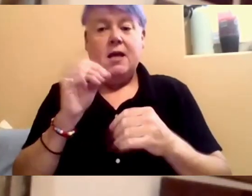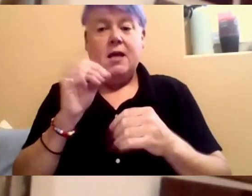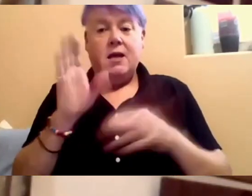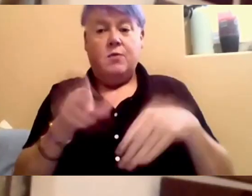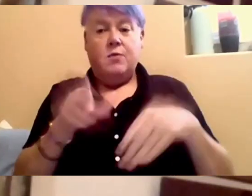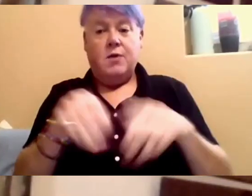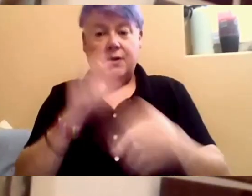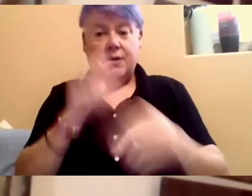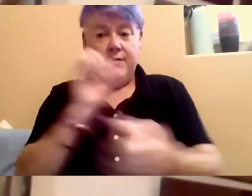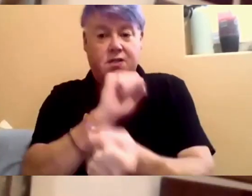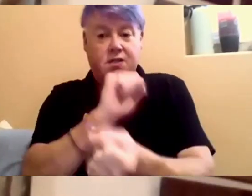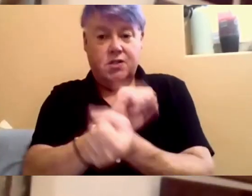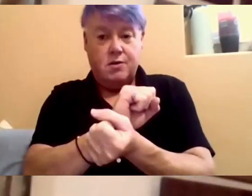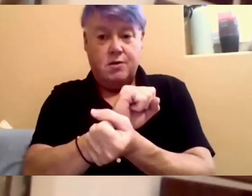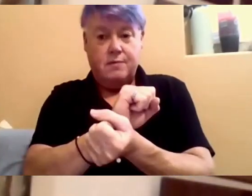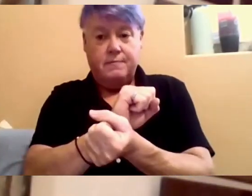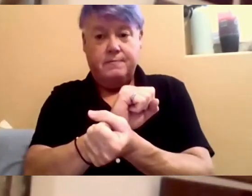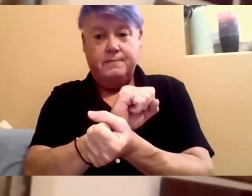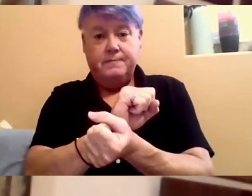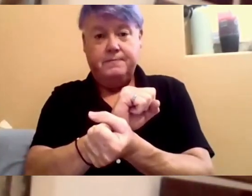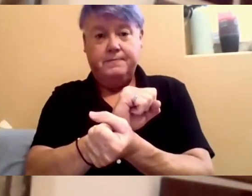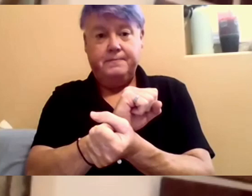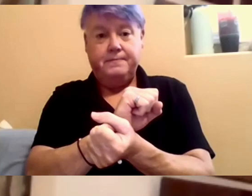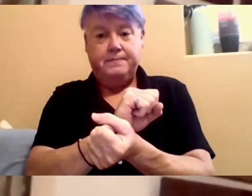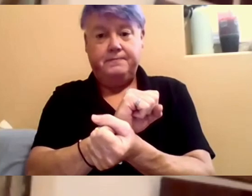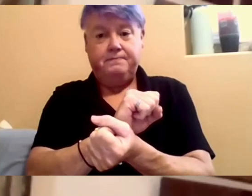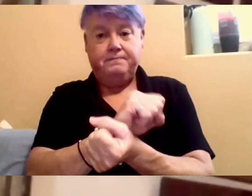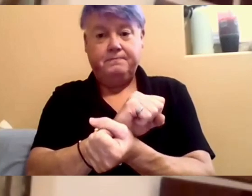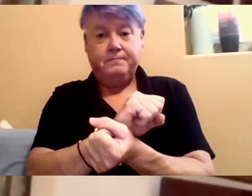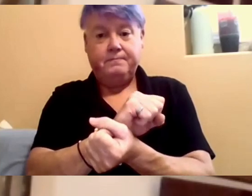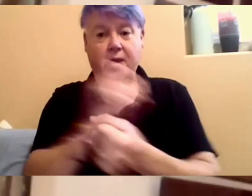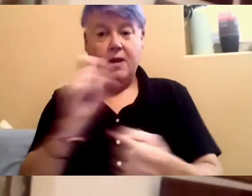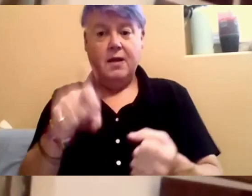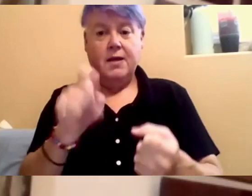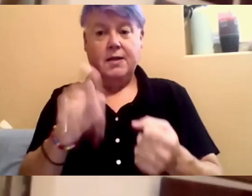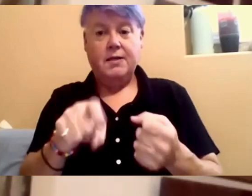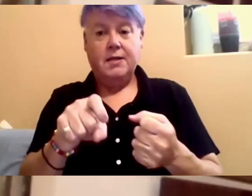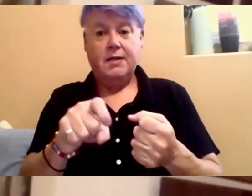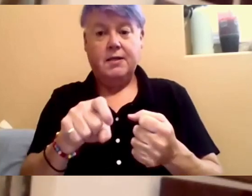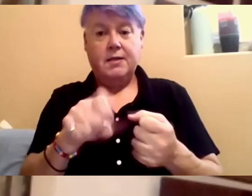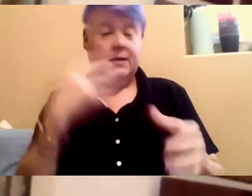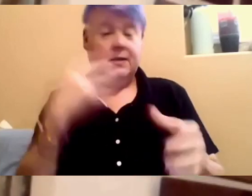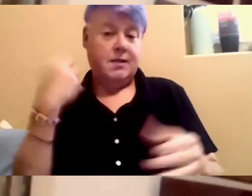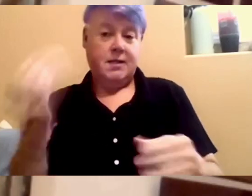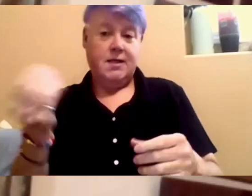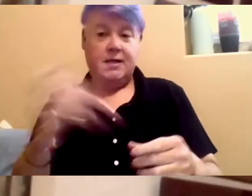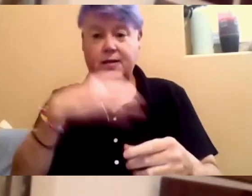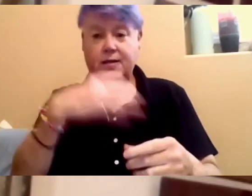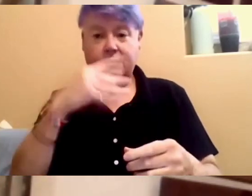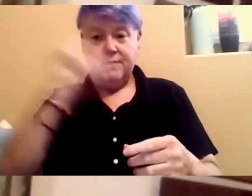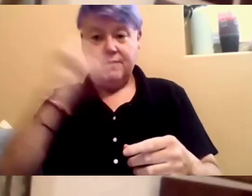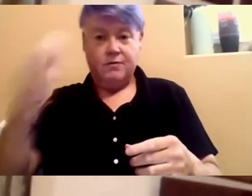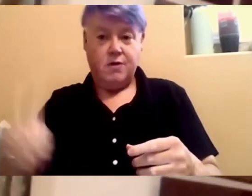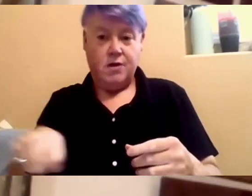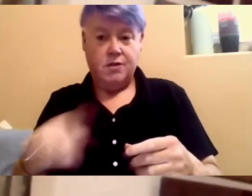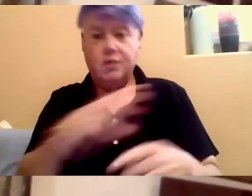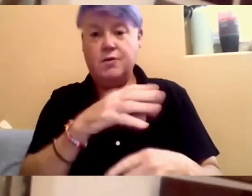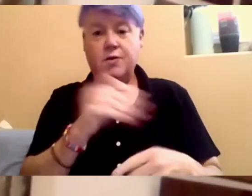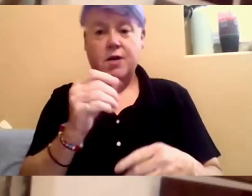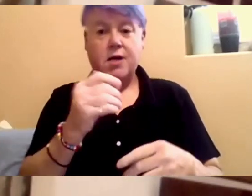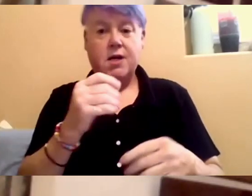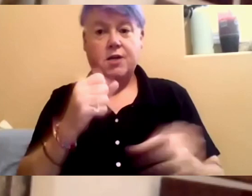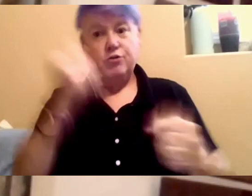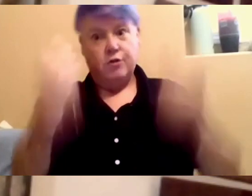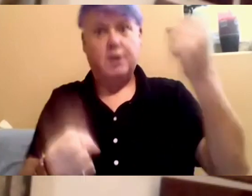job and leaves Toronto and drives up through miles and miles and miles of forests